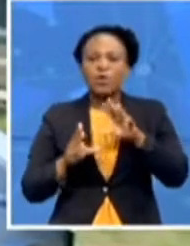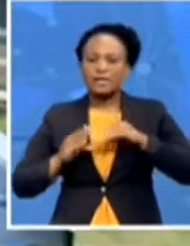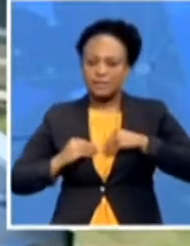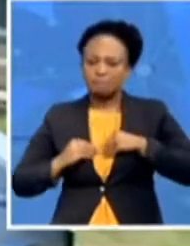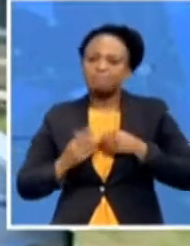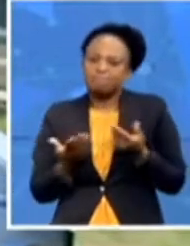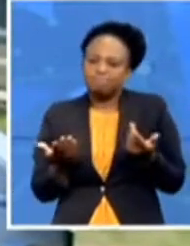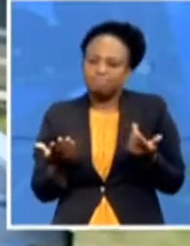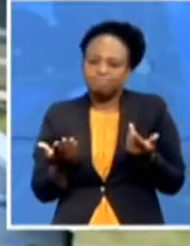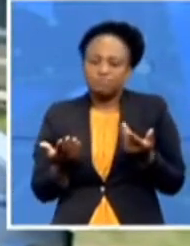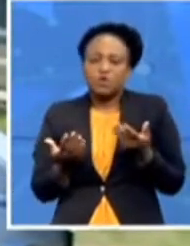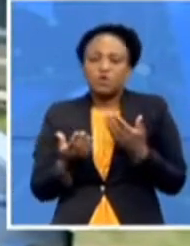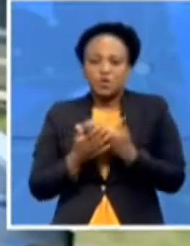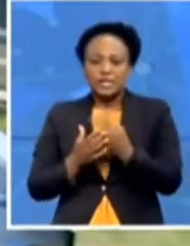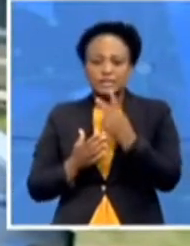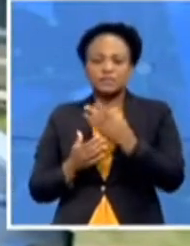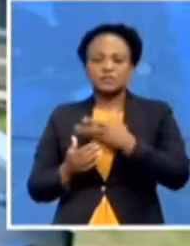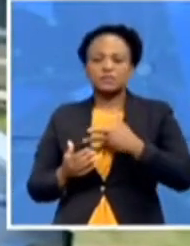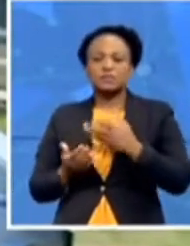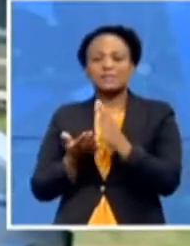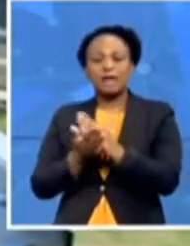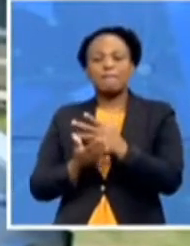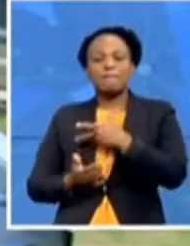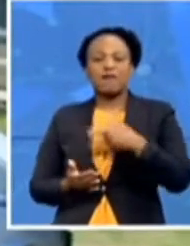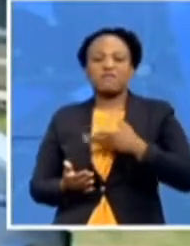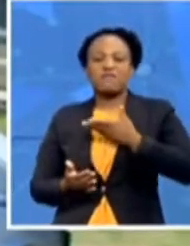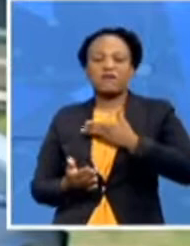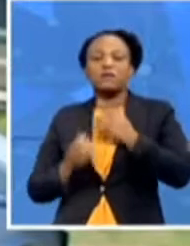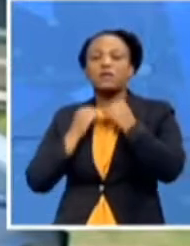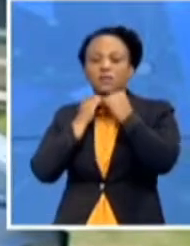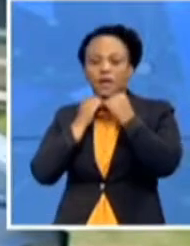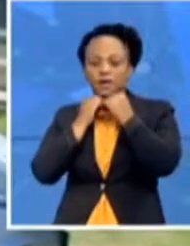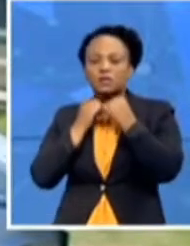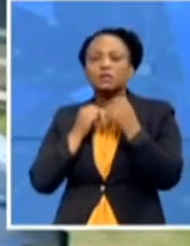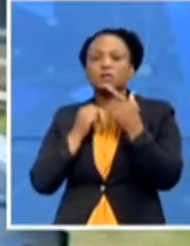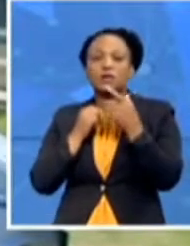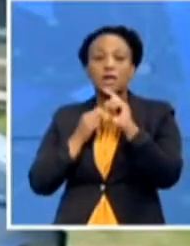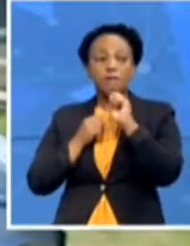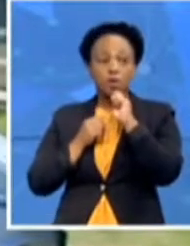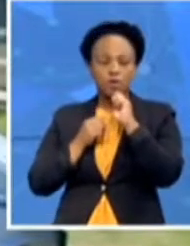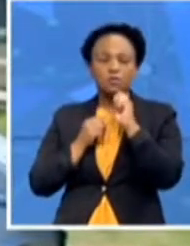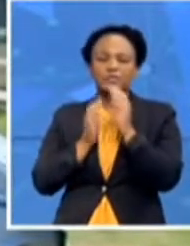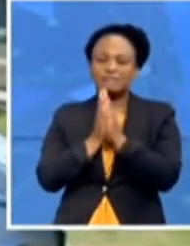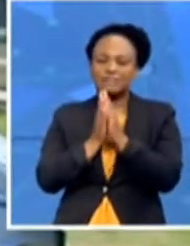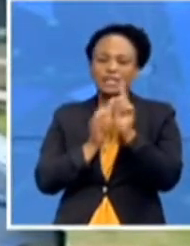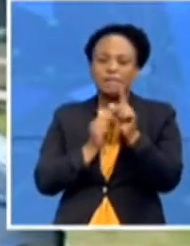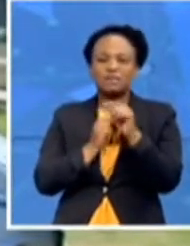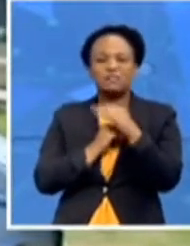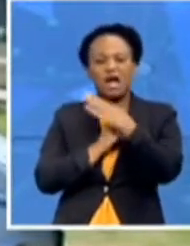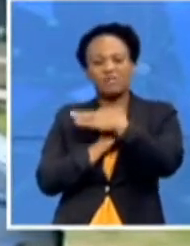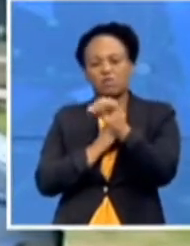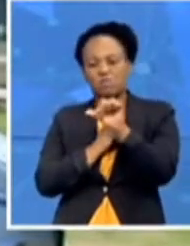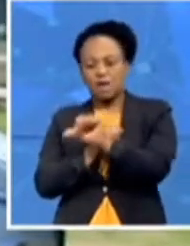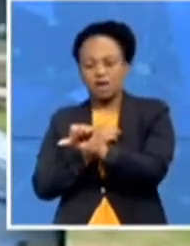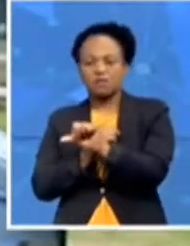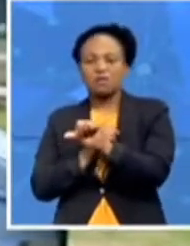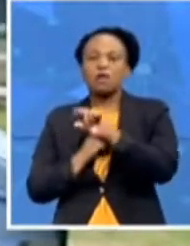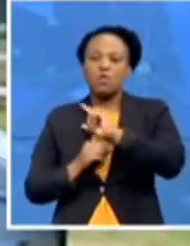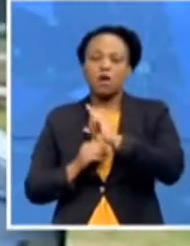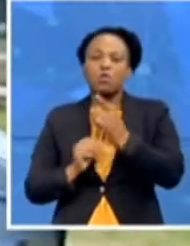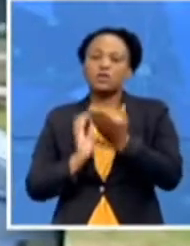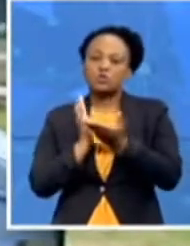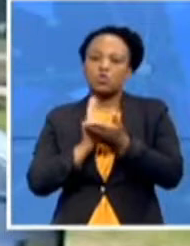this morning, but we asked them to come this afternoon because we have to get the school going. But we entertained them in the afternoon. It was Monday they were here, Tuesday they